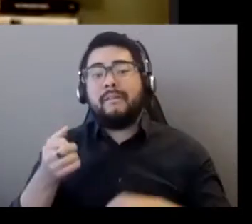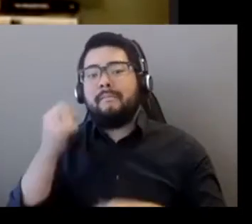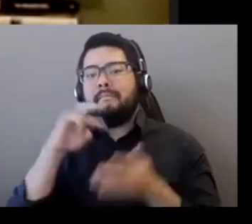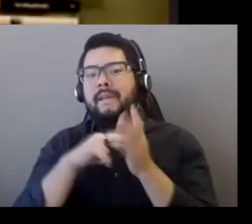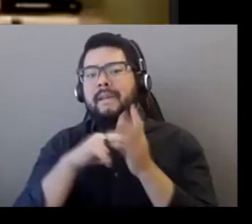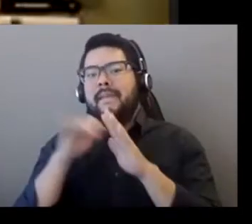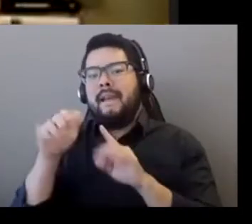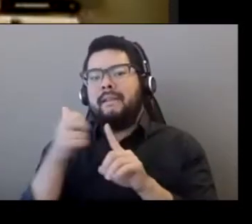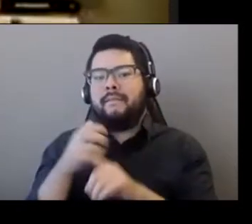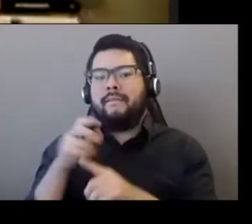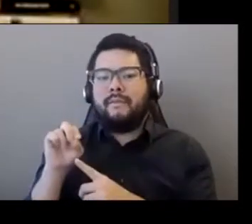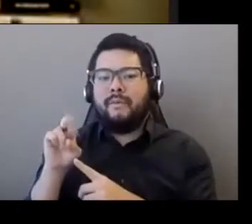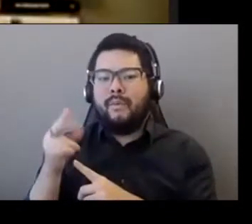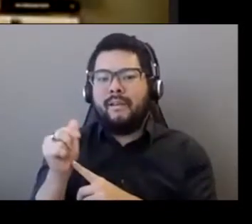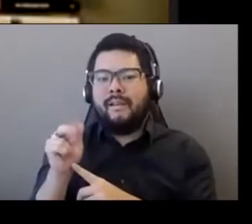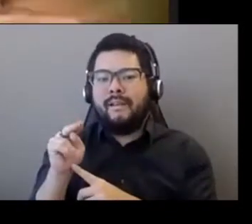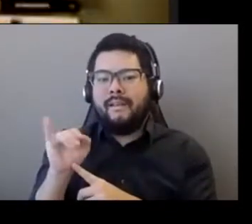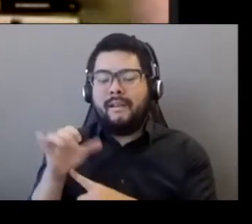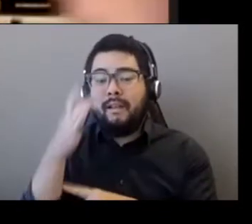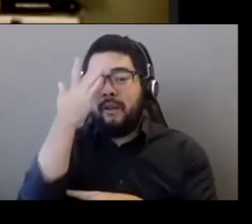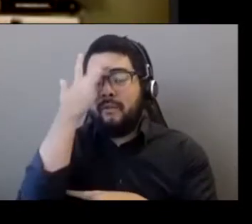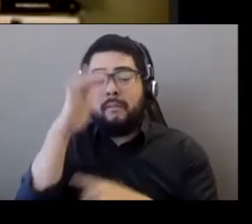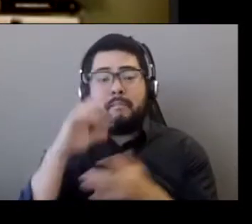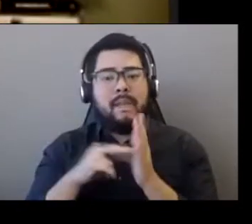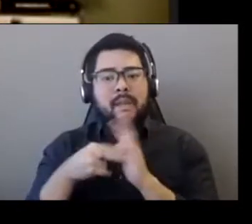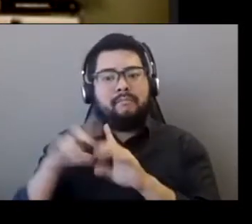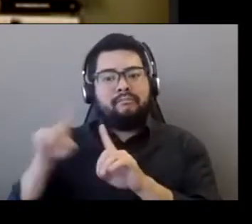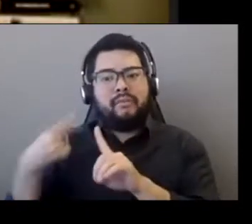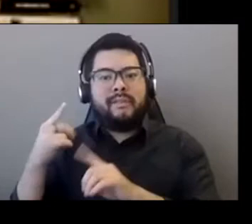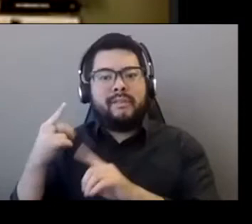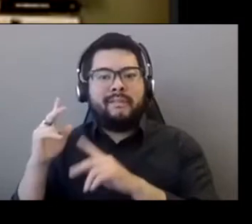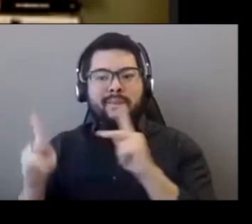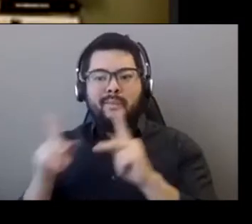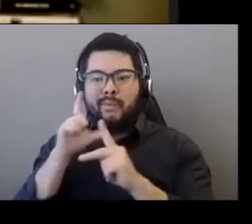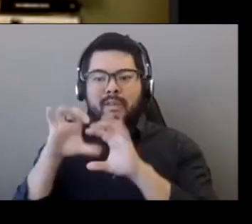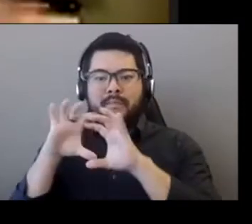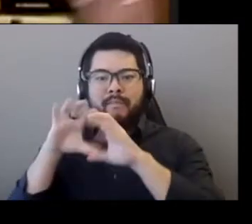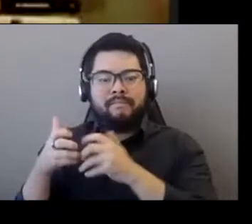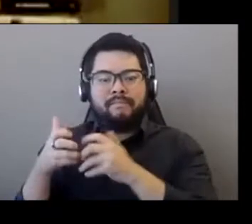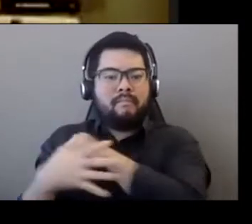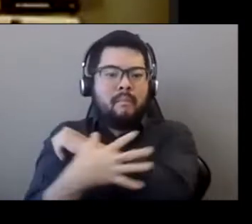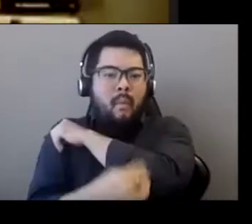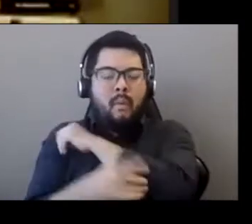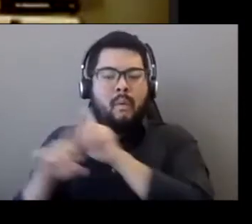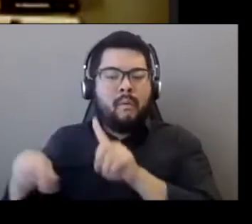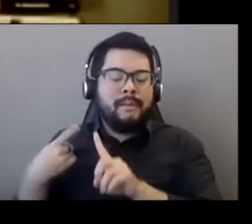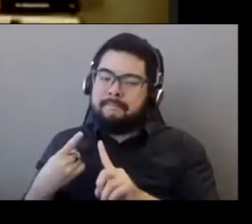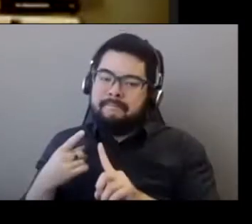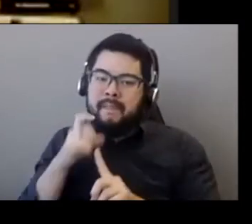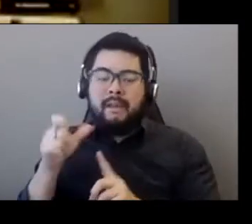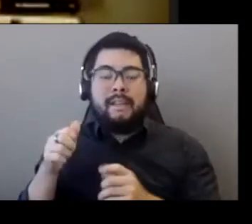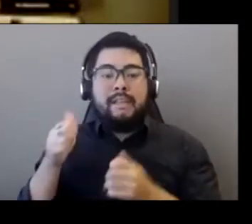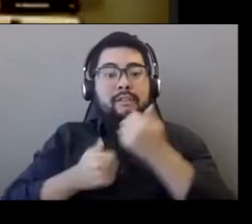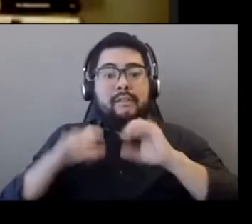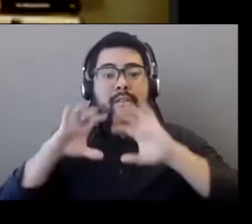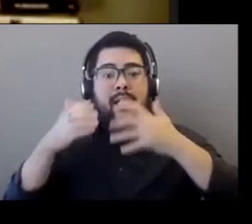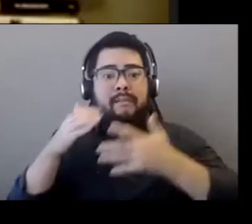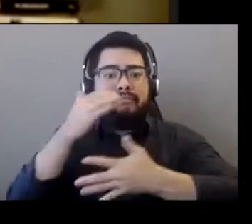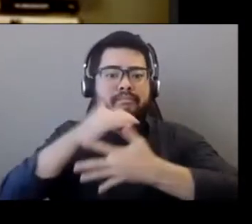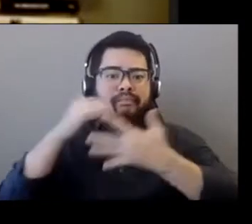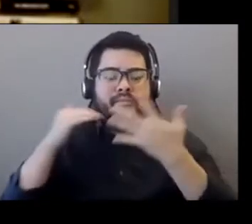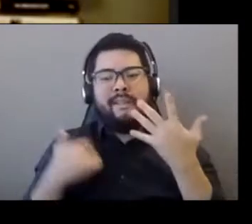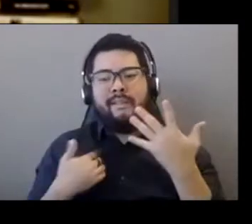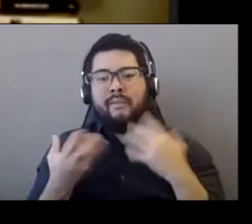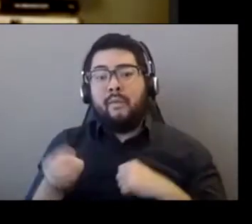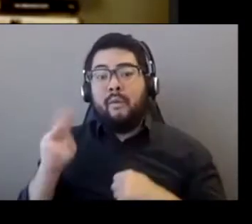intellectual. It's not that, you know, only the peasantry has their intellectual and so on. Every class has their intellectual. Then he